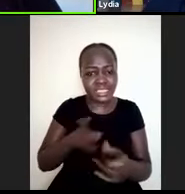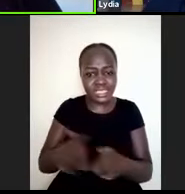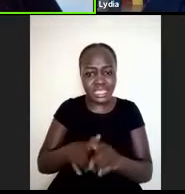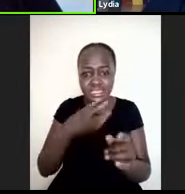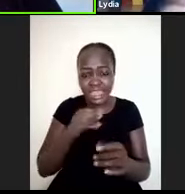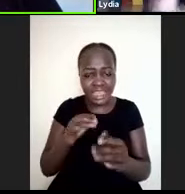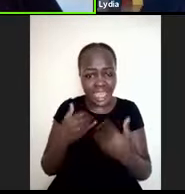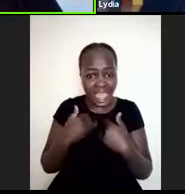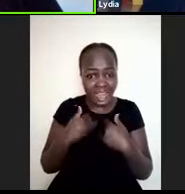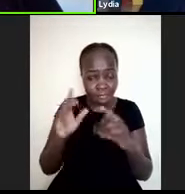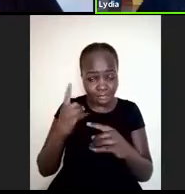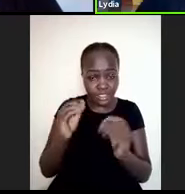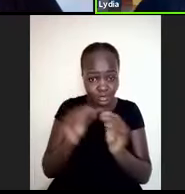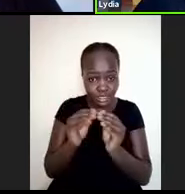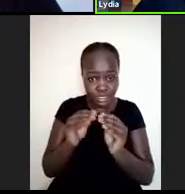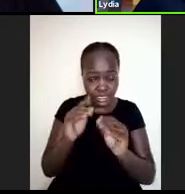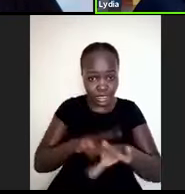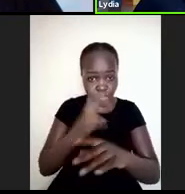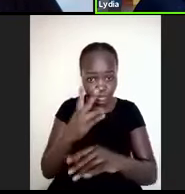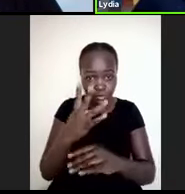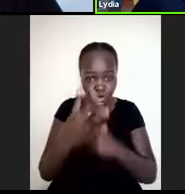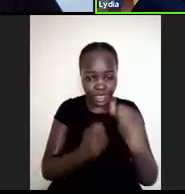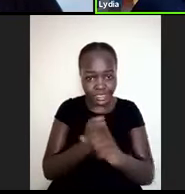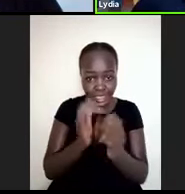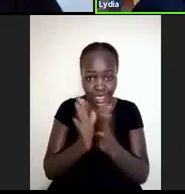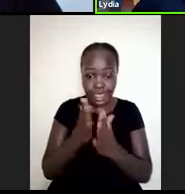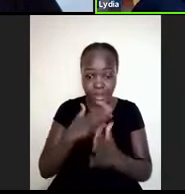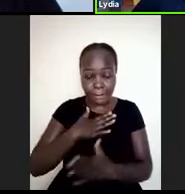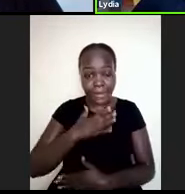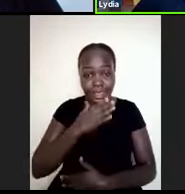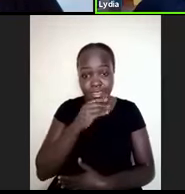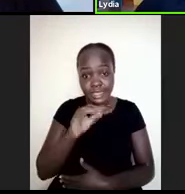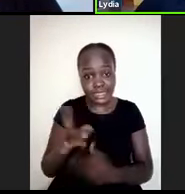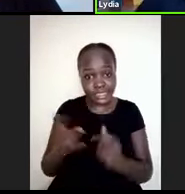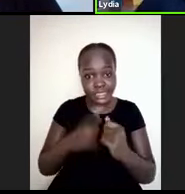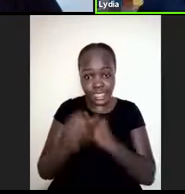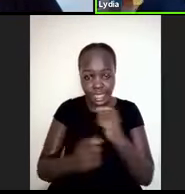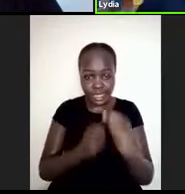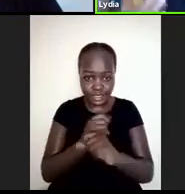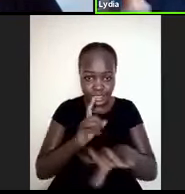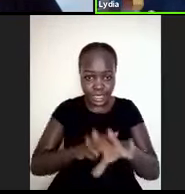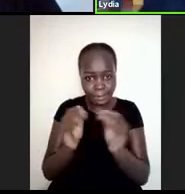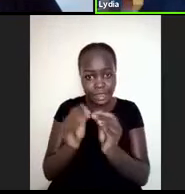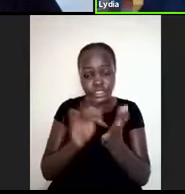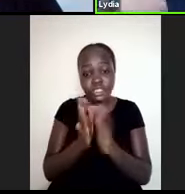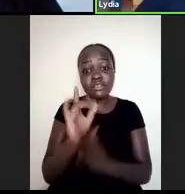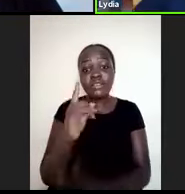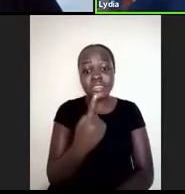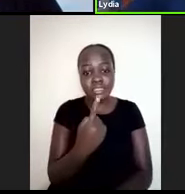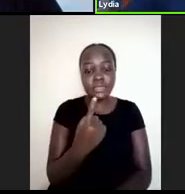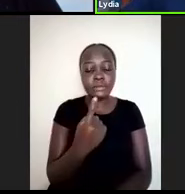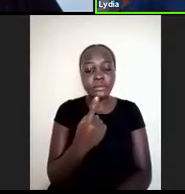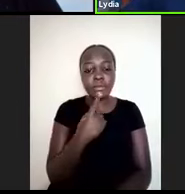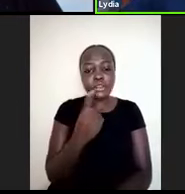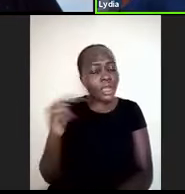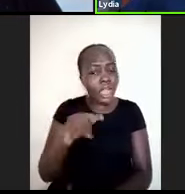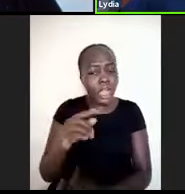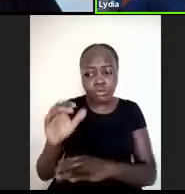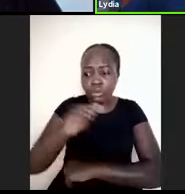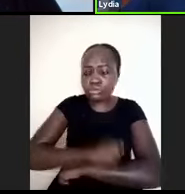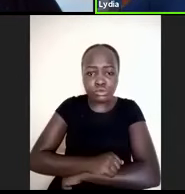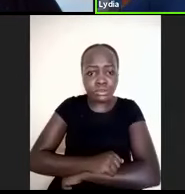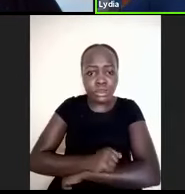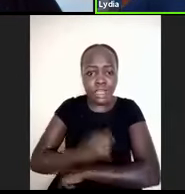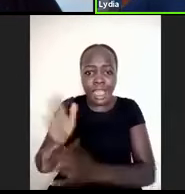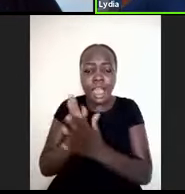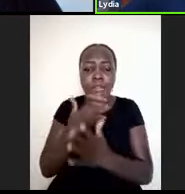He was about six when he had his first encounter. So he comes from school and he's just about to start his